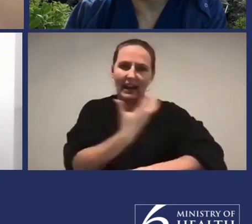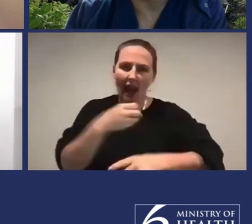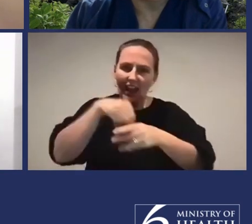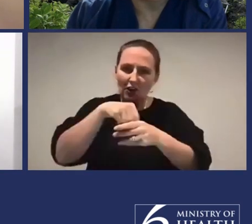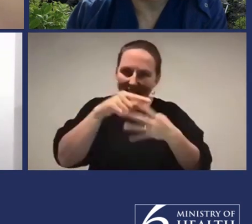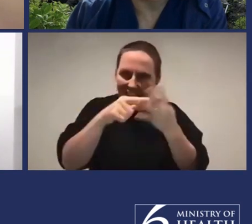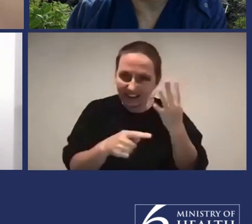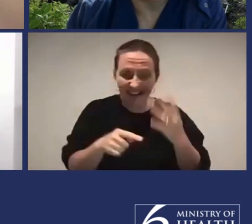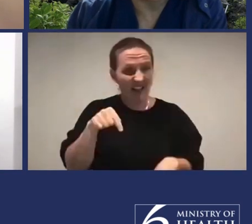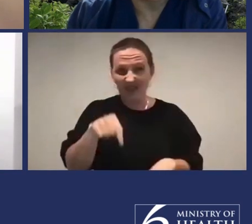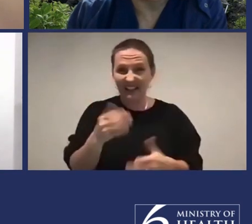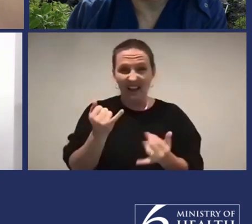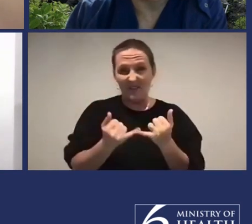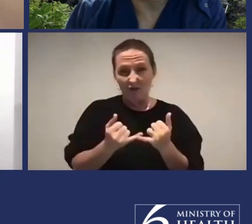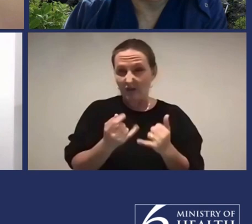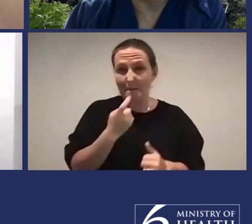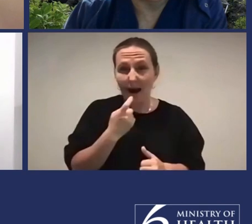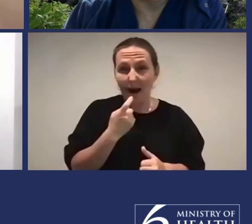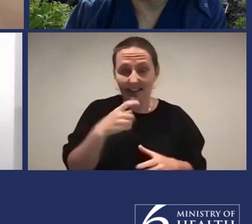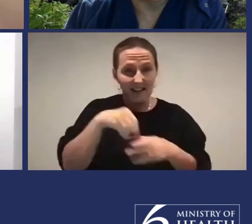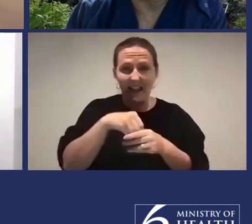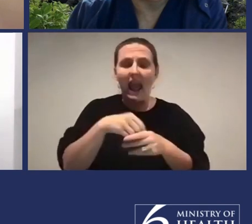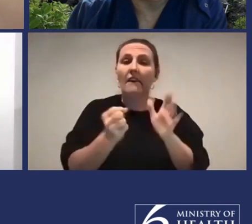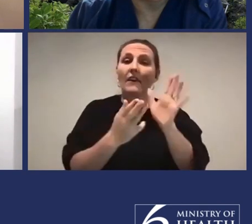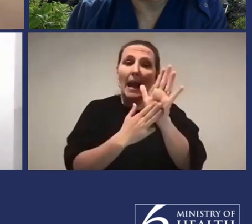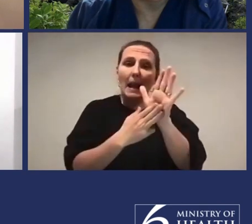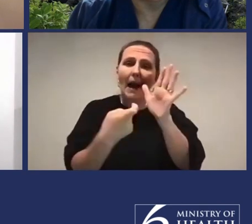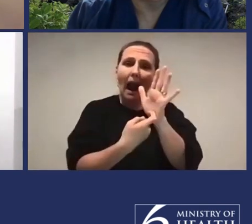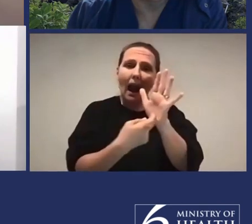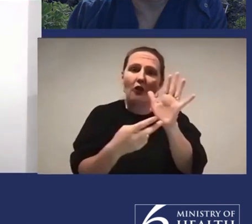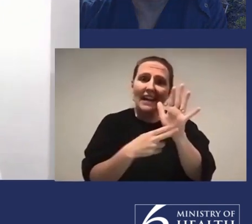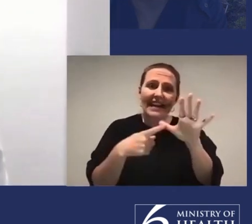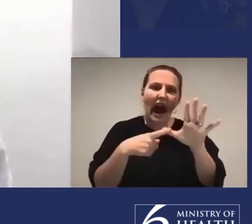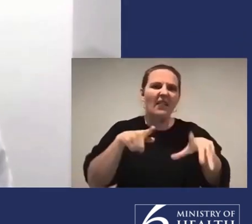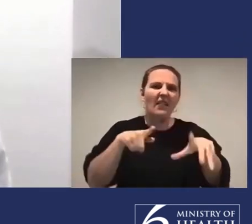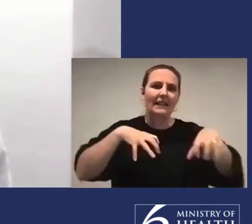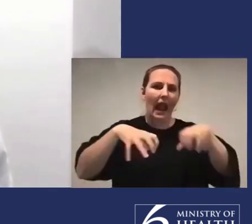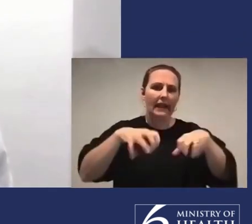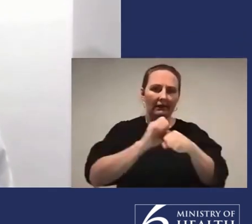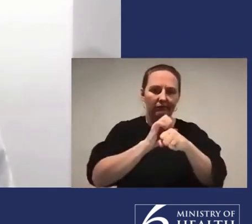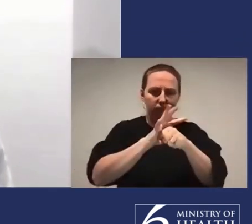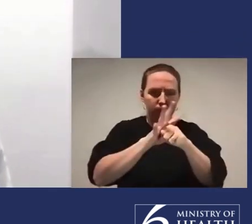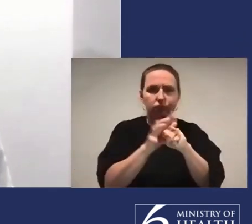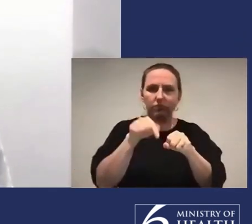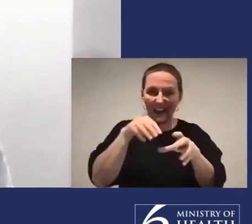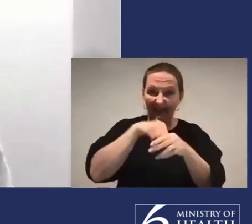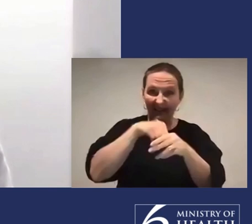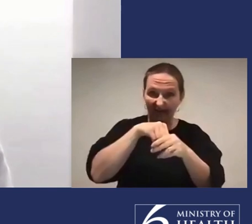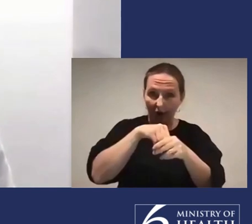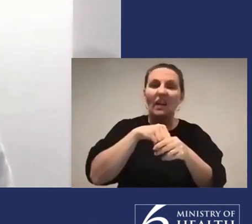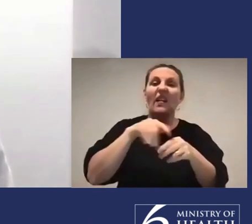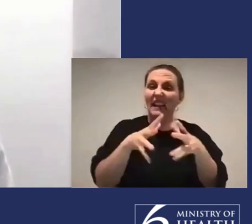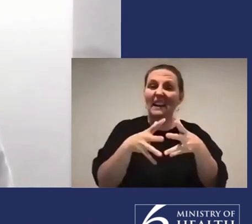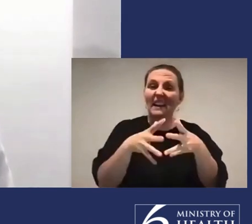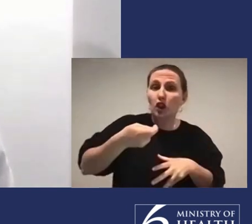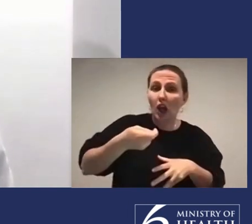it only has the mRNA, so that's your active ingredient, and then you've just got fats, sugars, and salts.